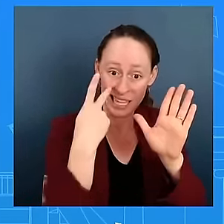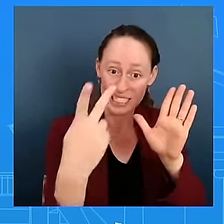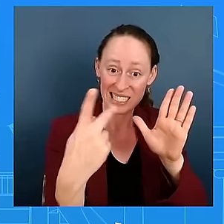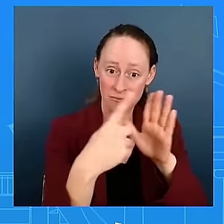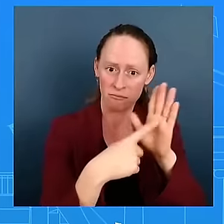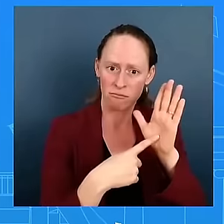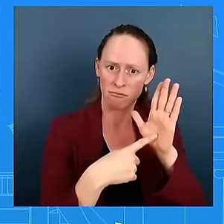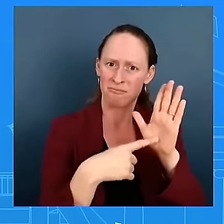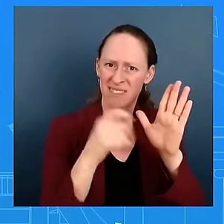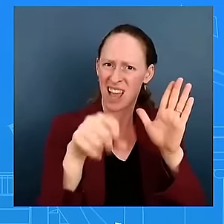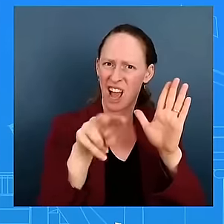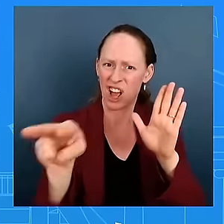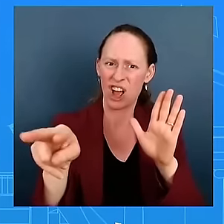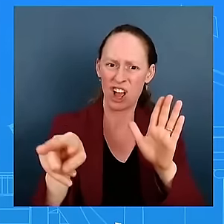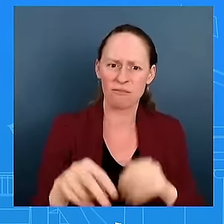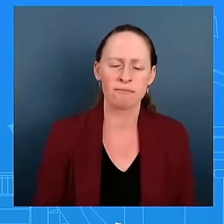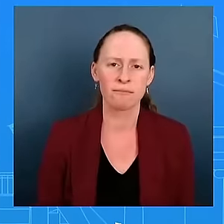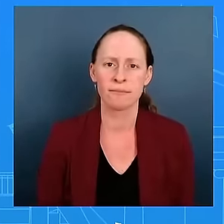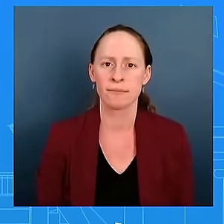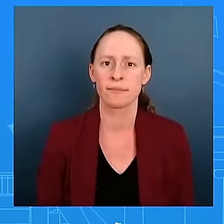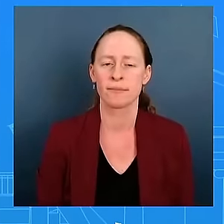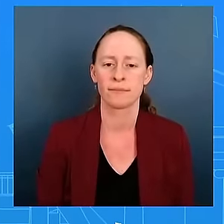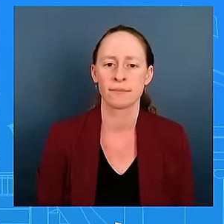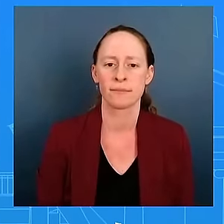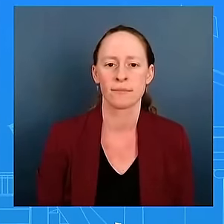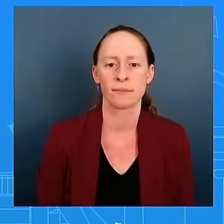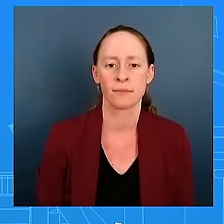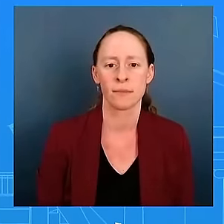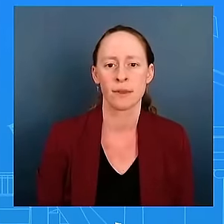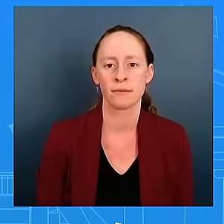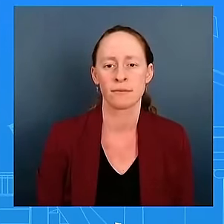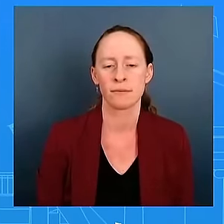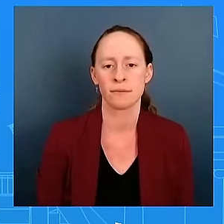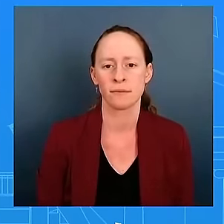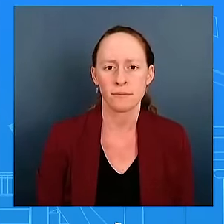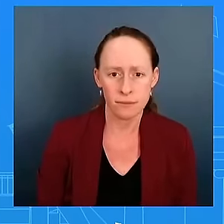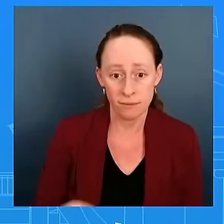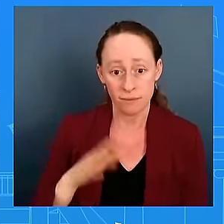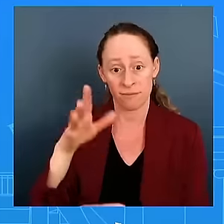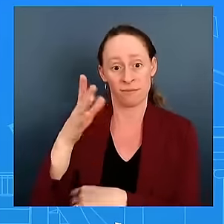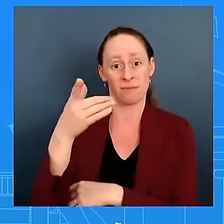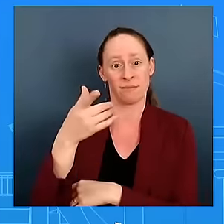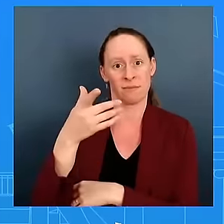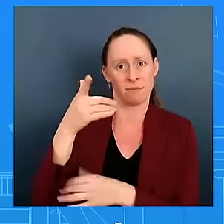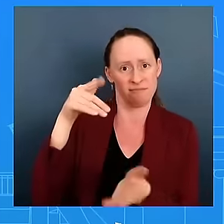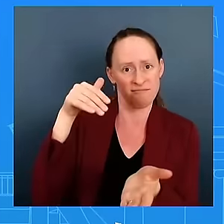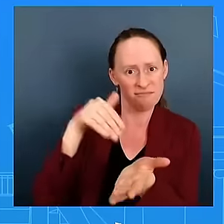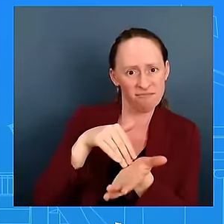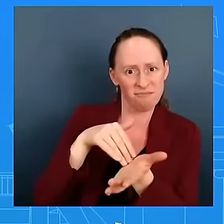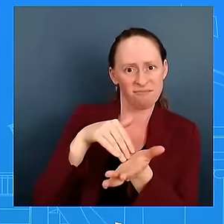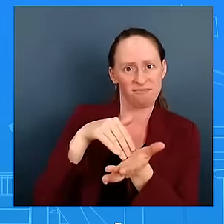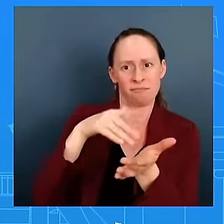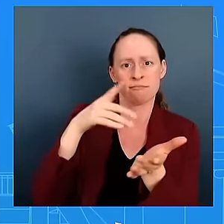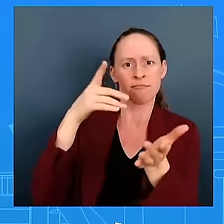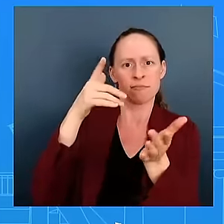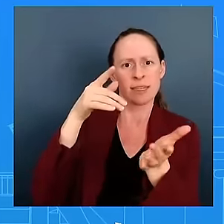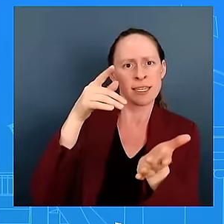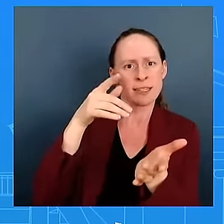was this expert's visit, was multiple visits to the White House pertaining at all to the president's well, care? Well, here's the thing. I've said